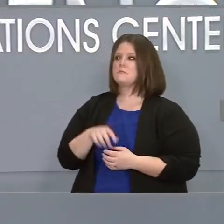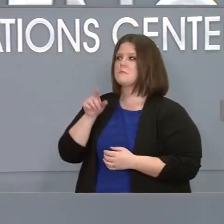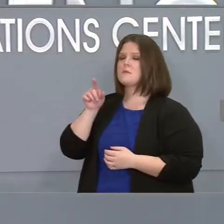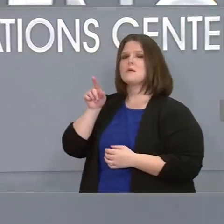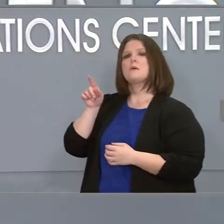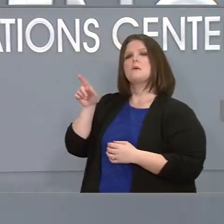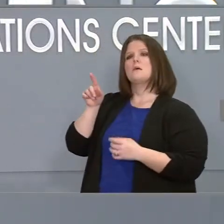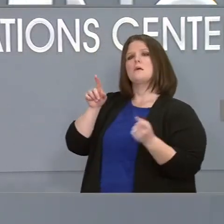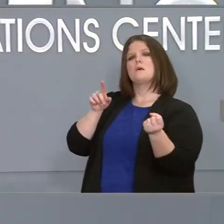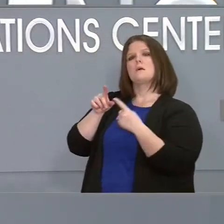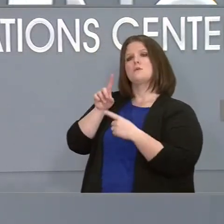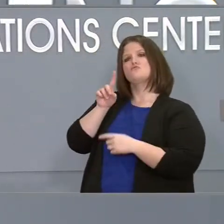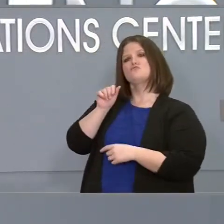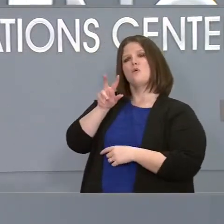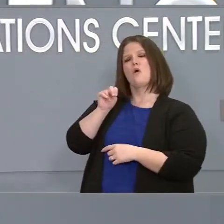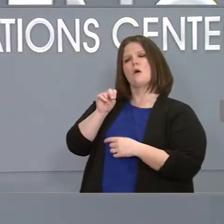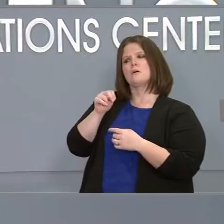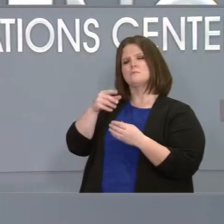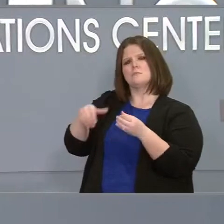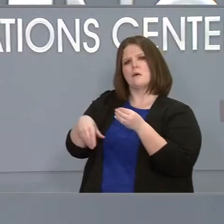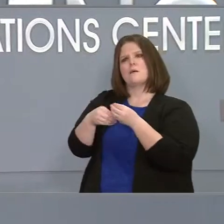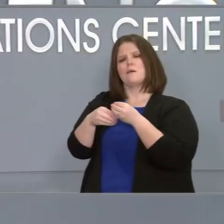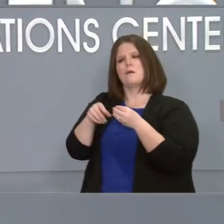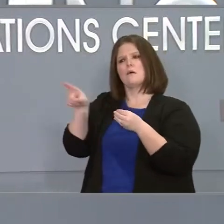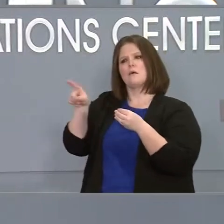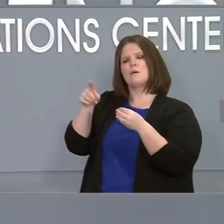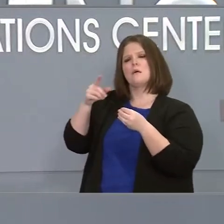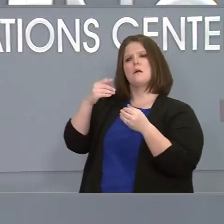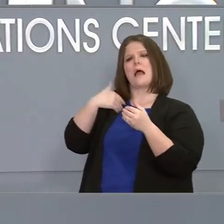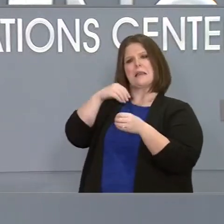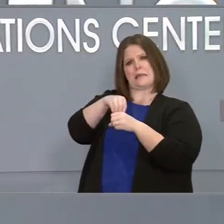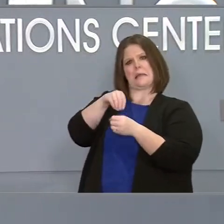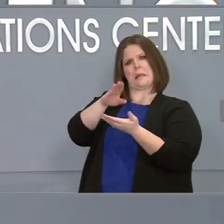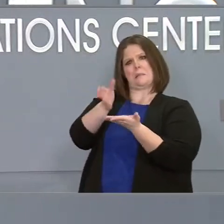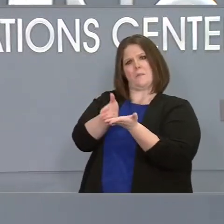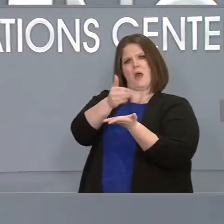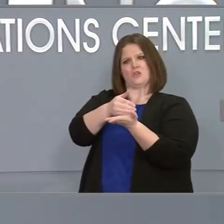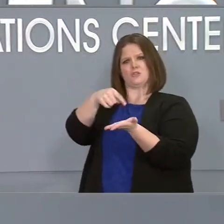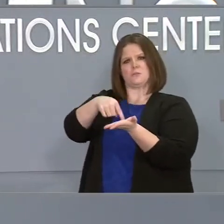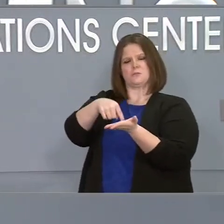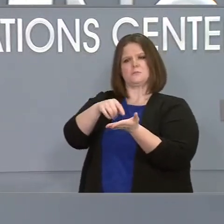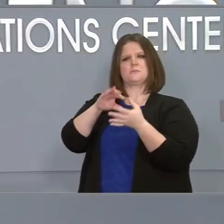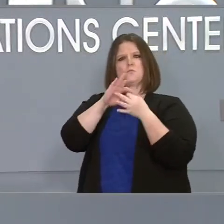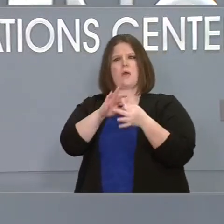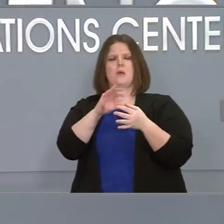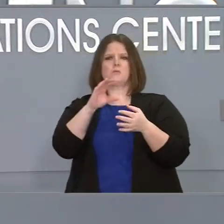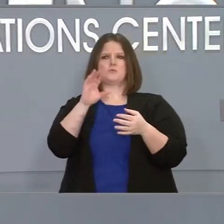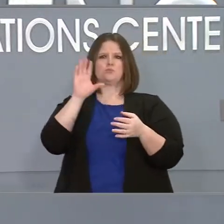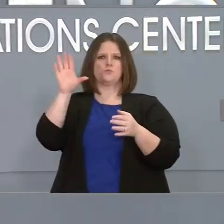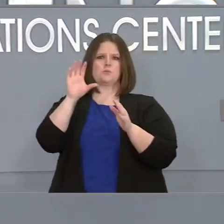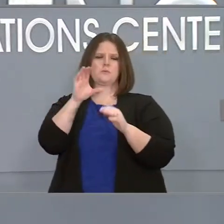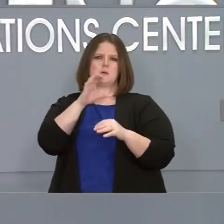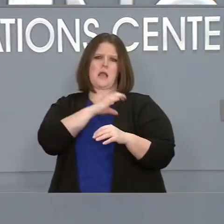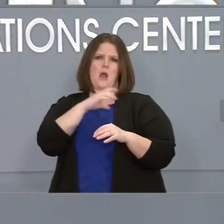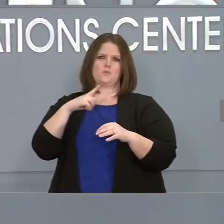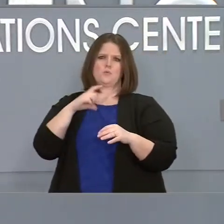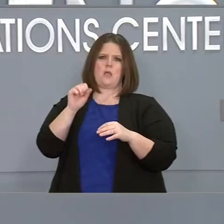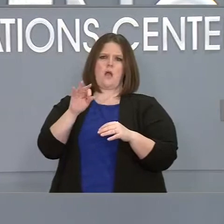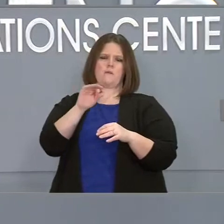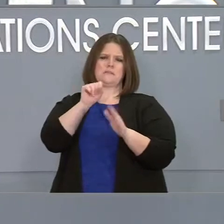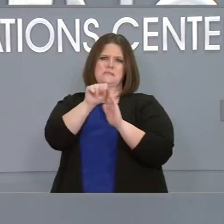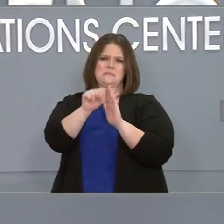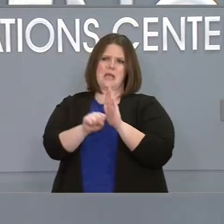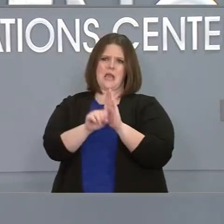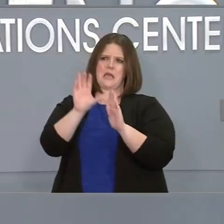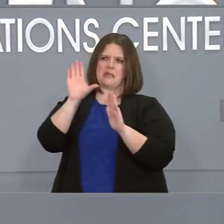that, became laws, the Council of State concurrence, and that change that would be